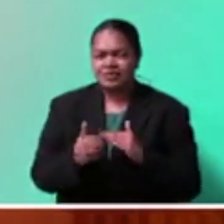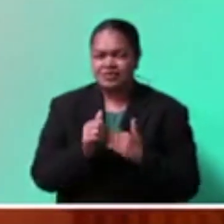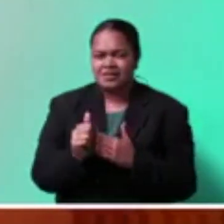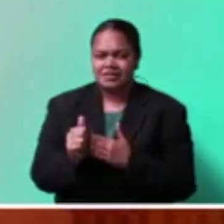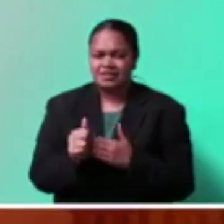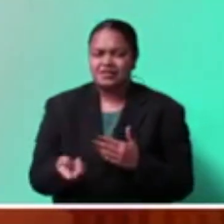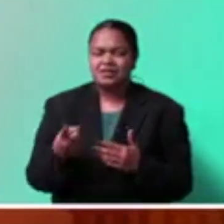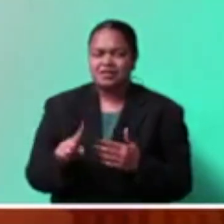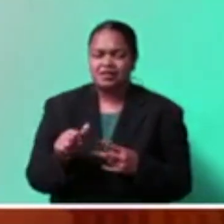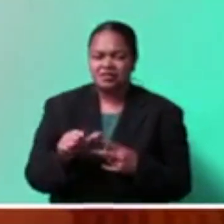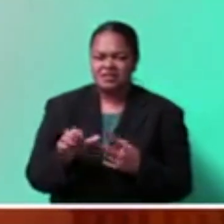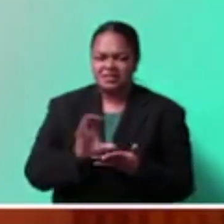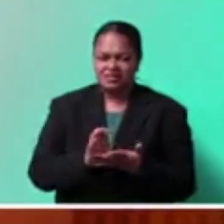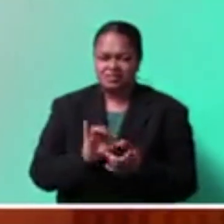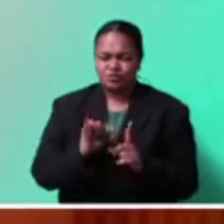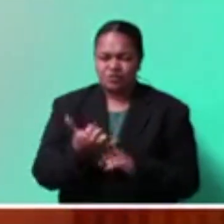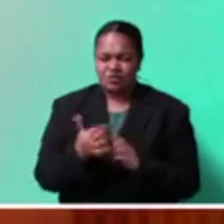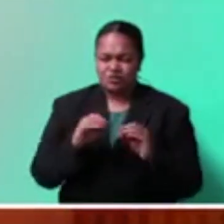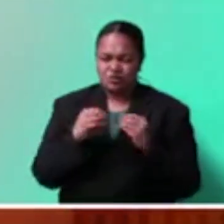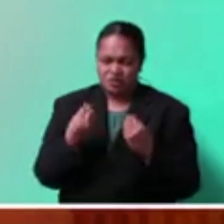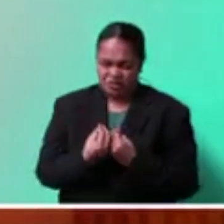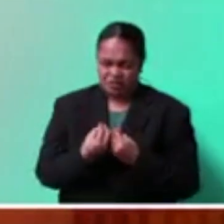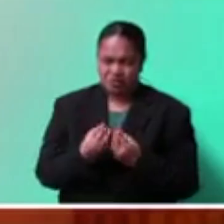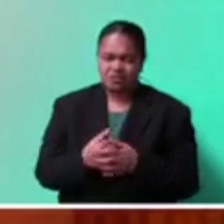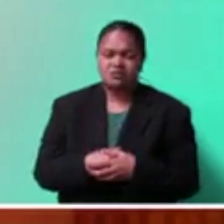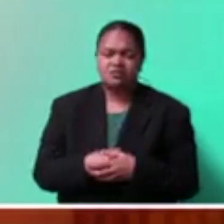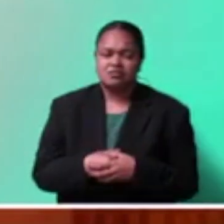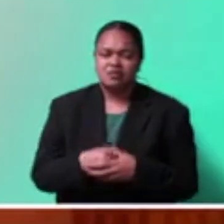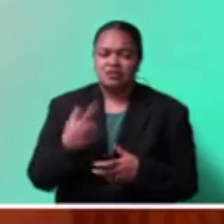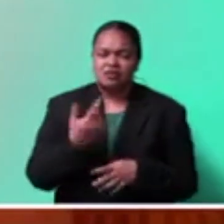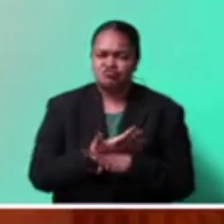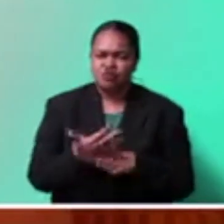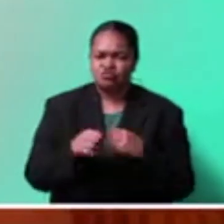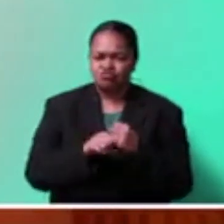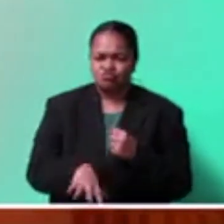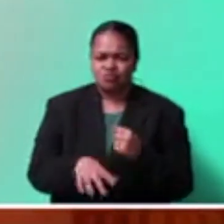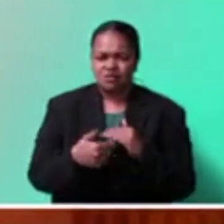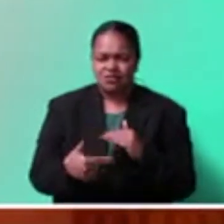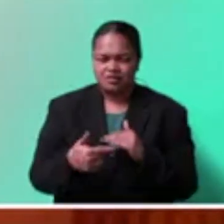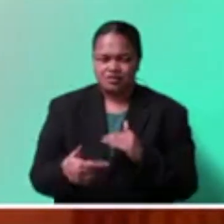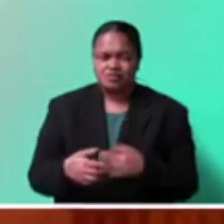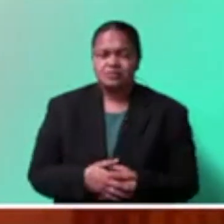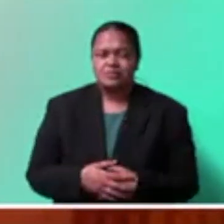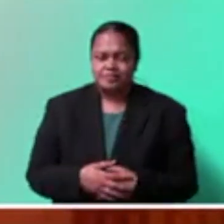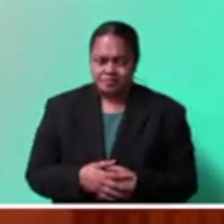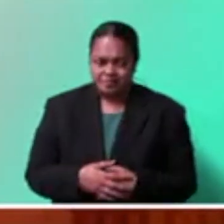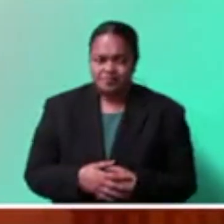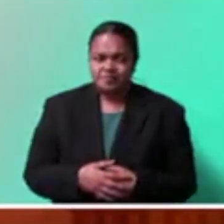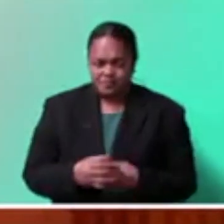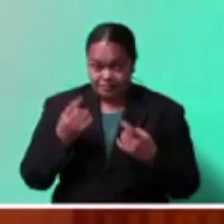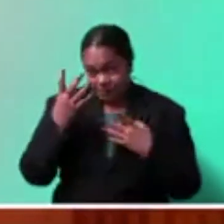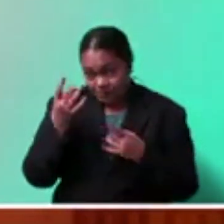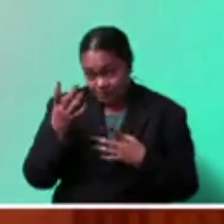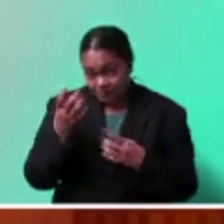as civil society organizations down to our grassroots level. Our goal is not just to provide this information, but